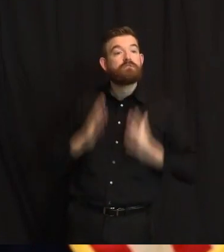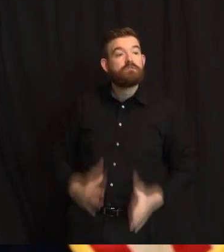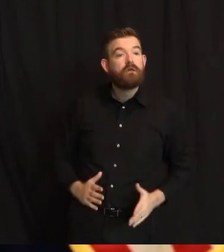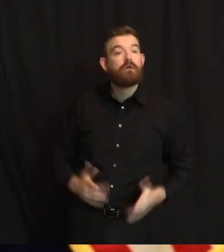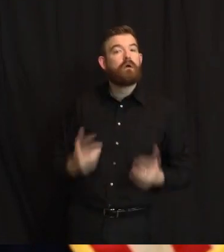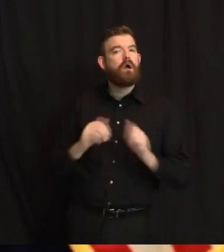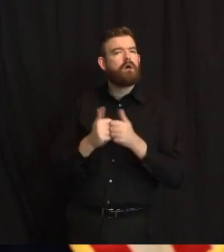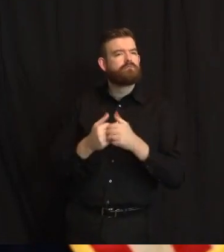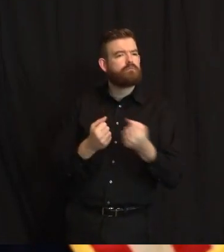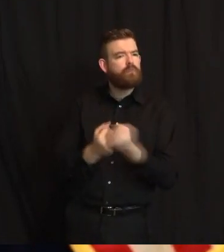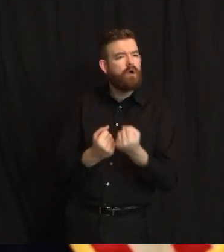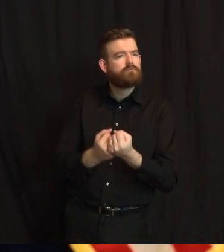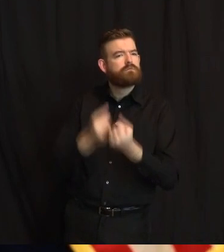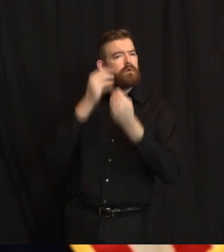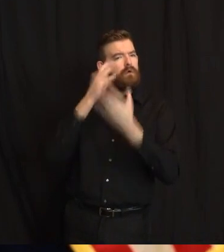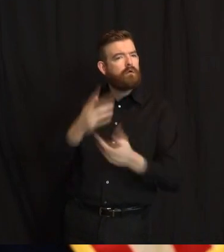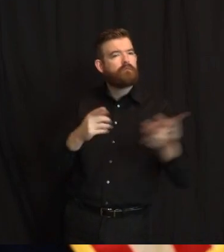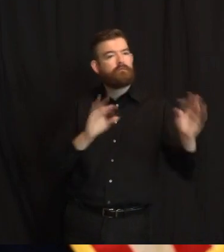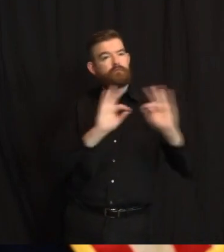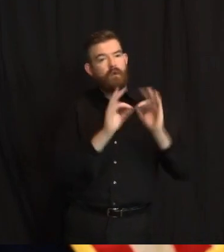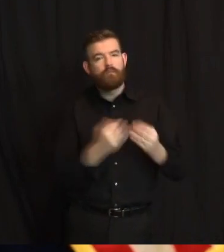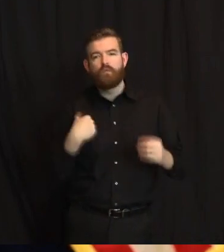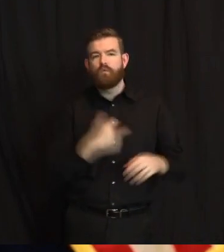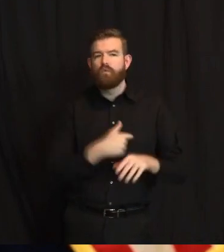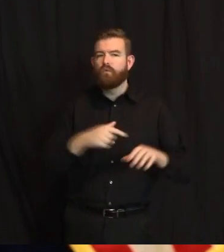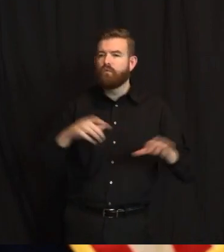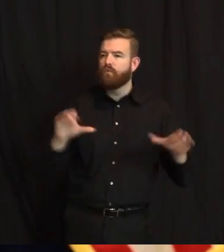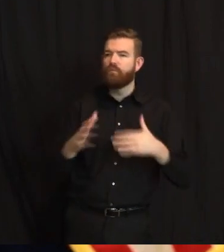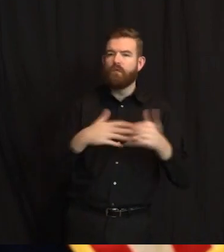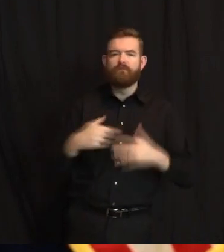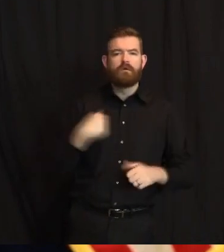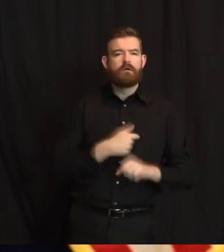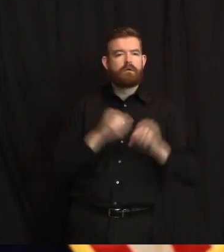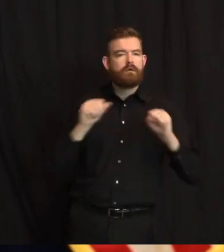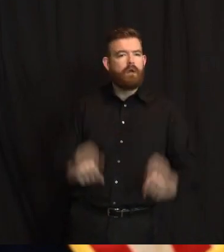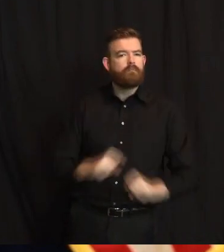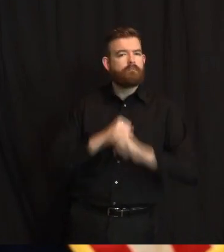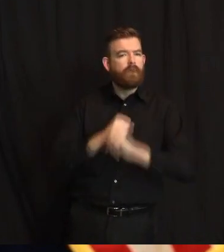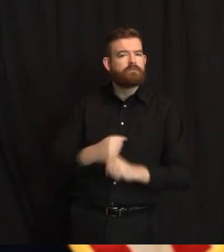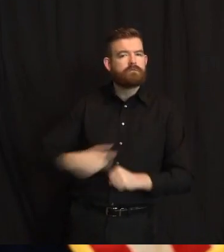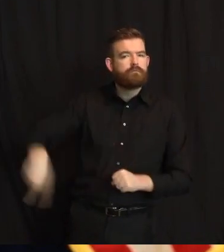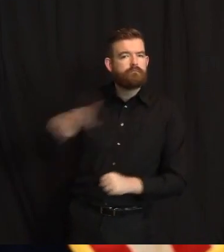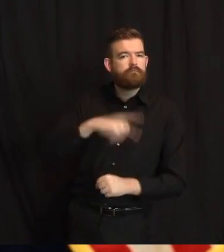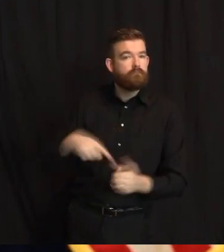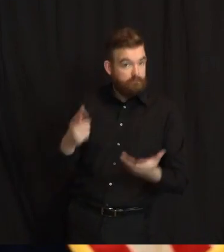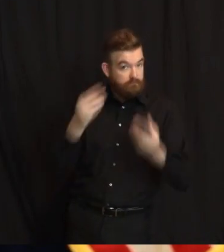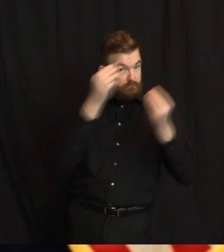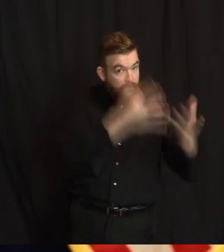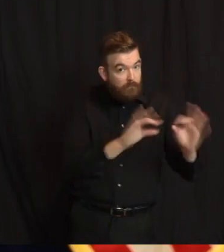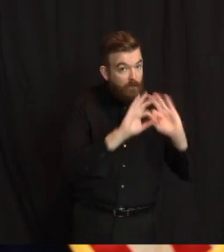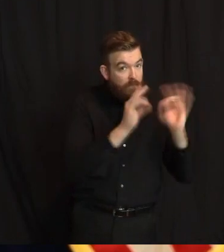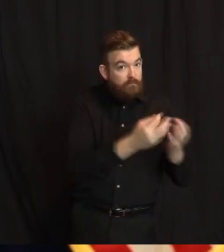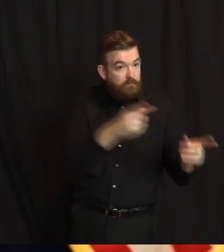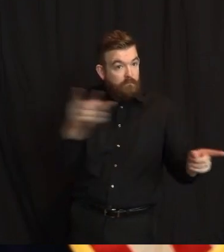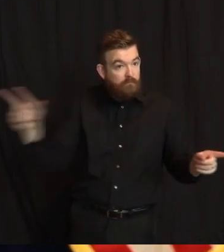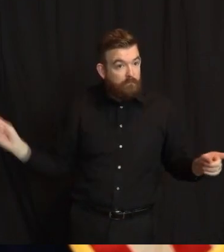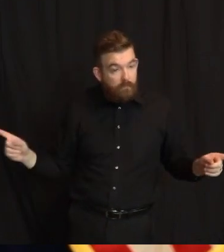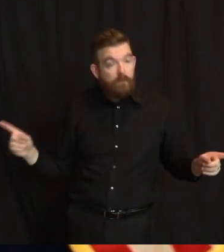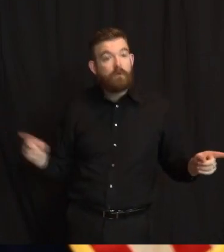death? How is the DOC determining who gets tested, and what would the agency suspect be the number of tests would be if more were readily